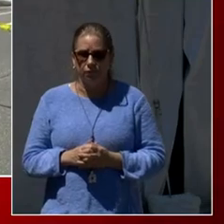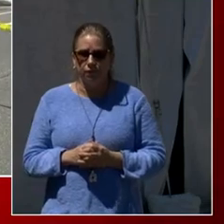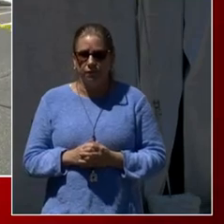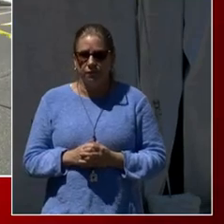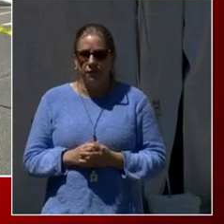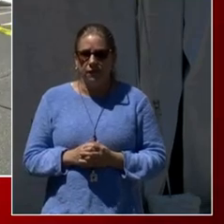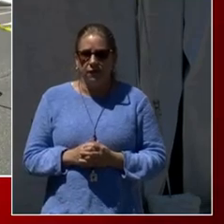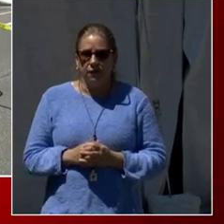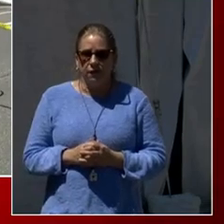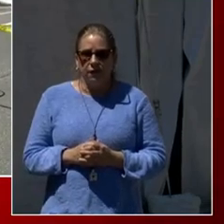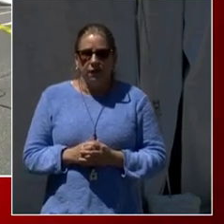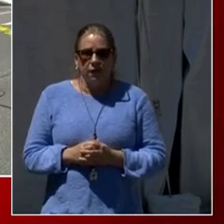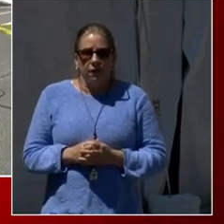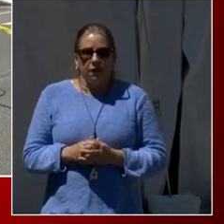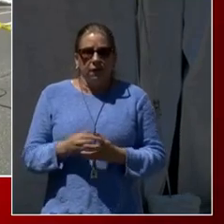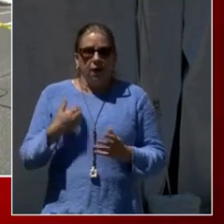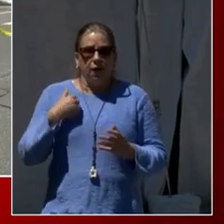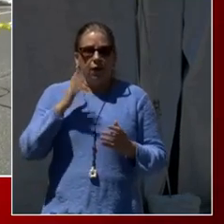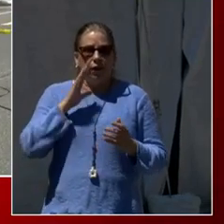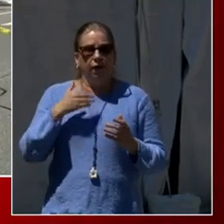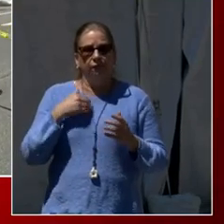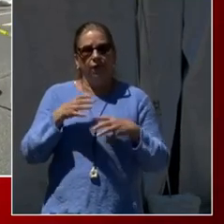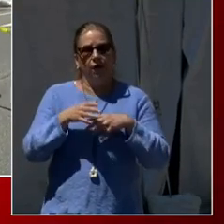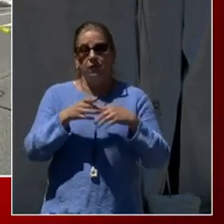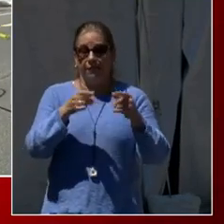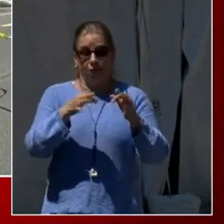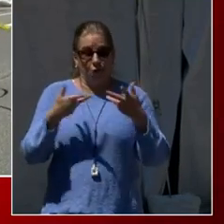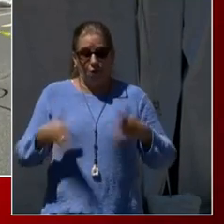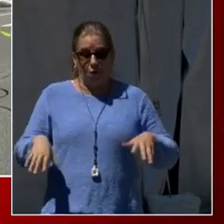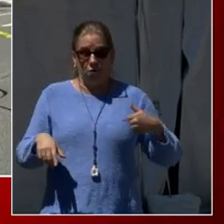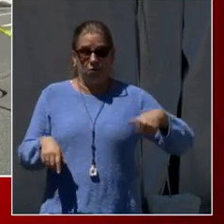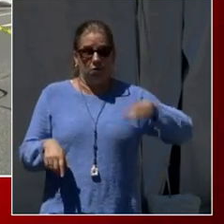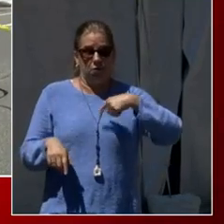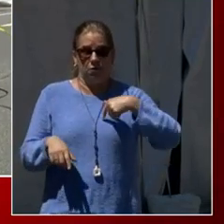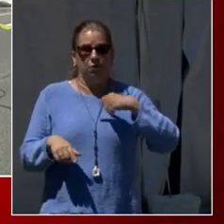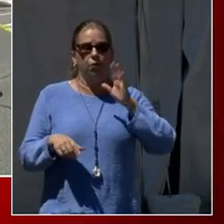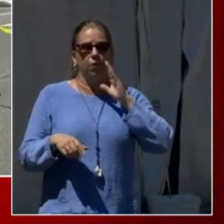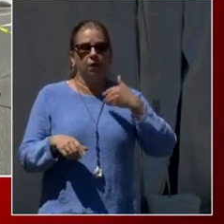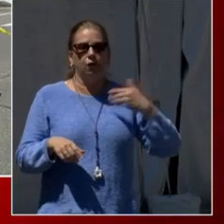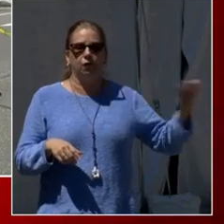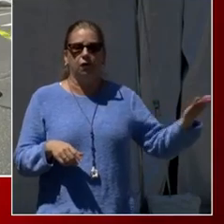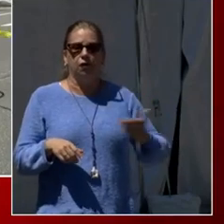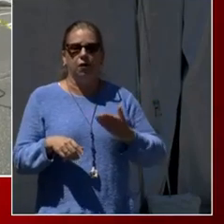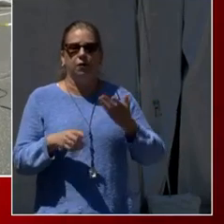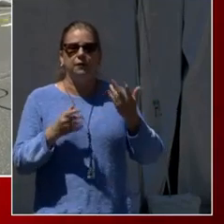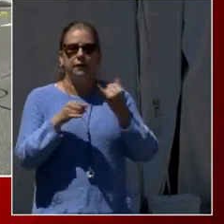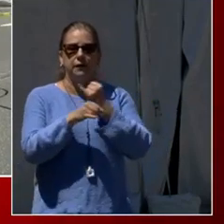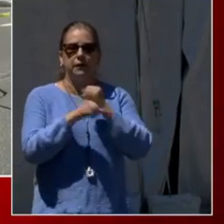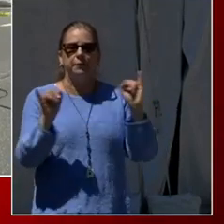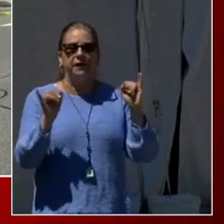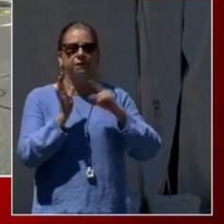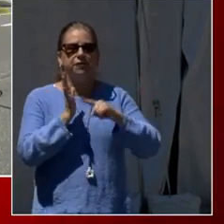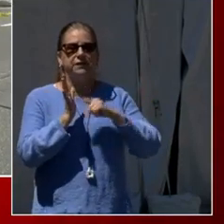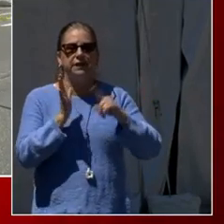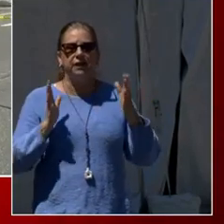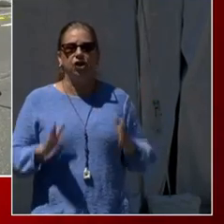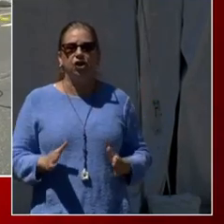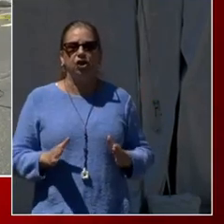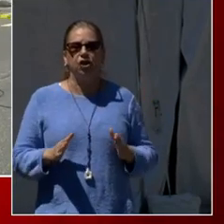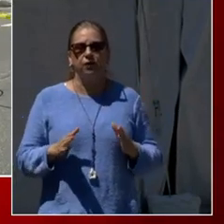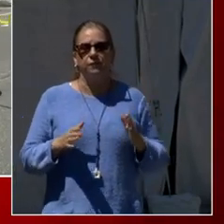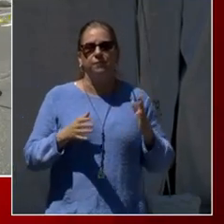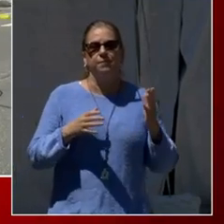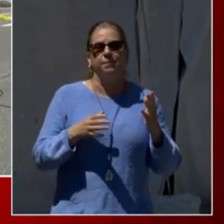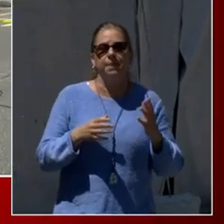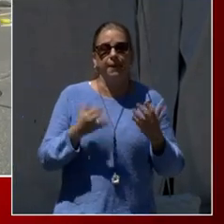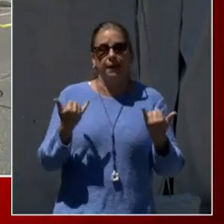Police Complaints that can look into that matter. And I think your question alludes on the question of coverage of the curfew tonight.